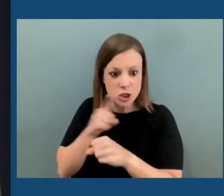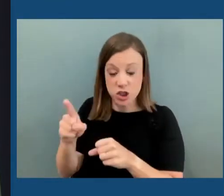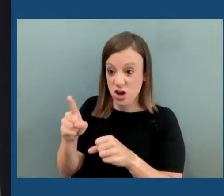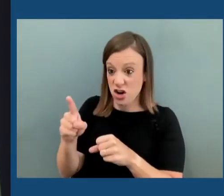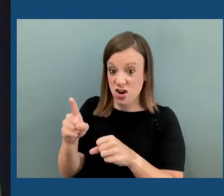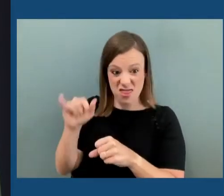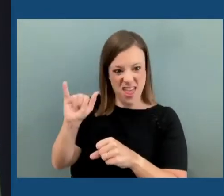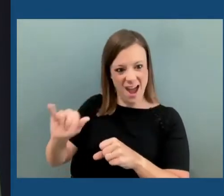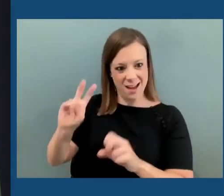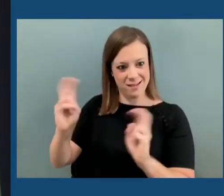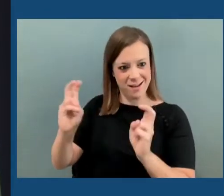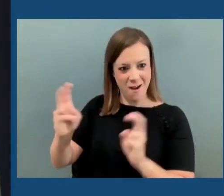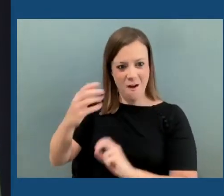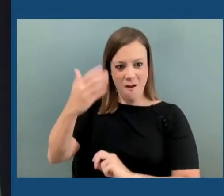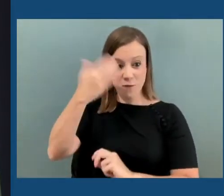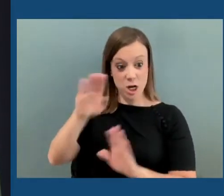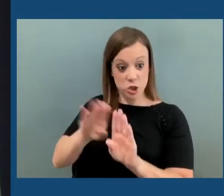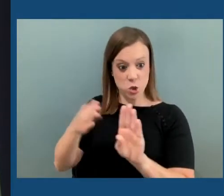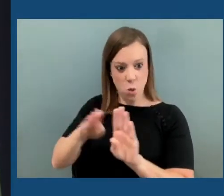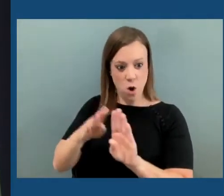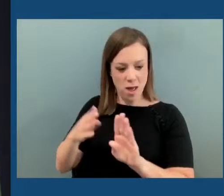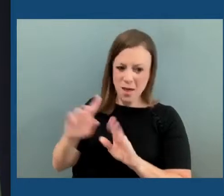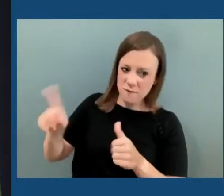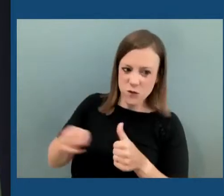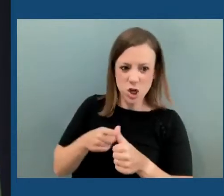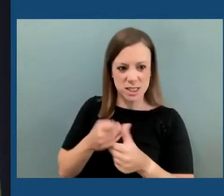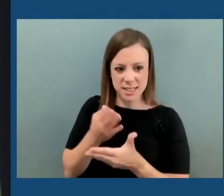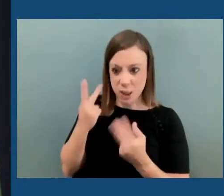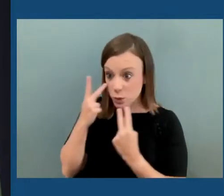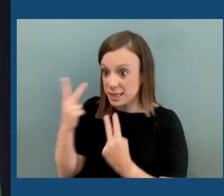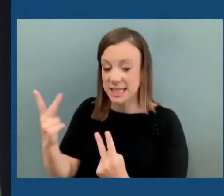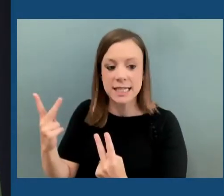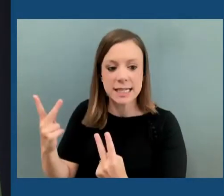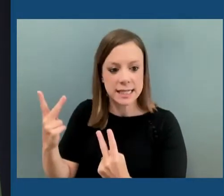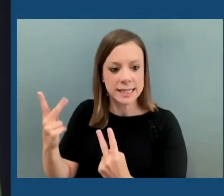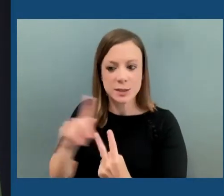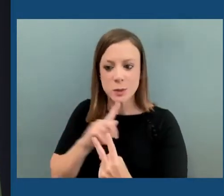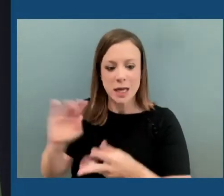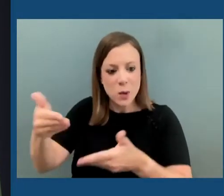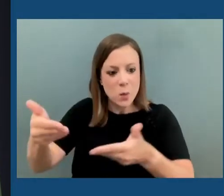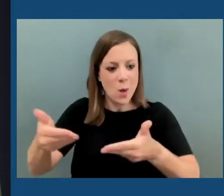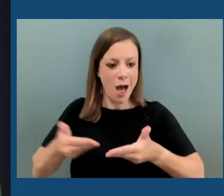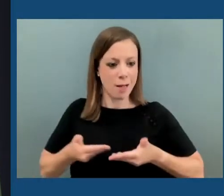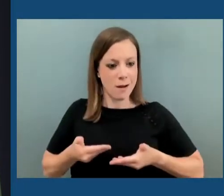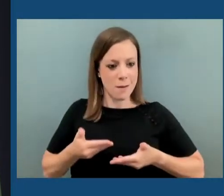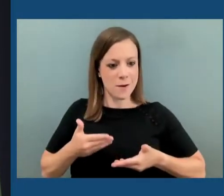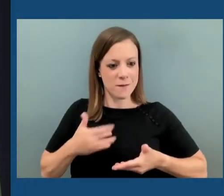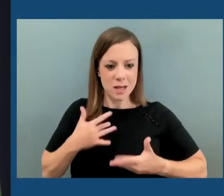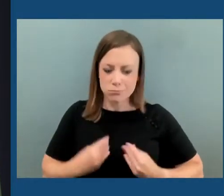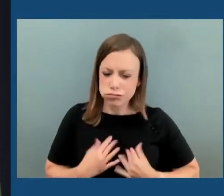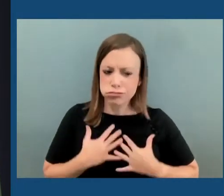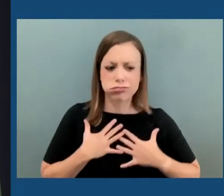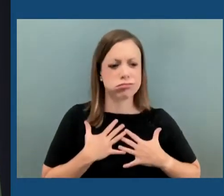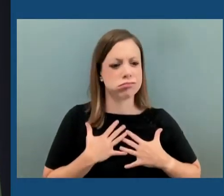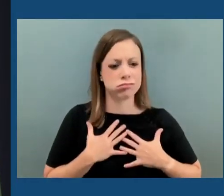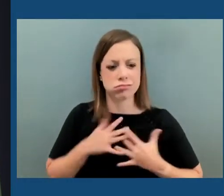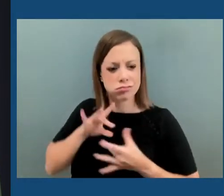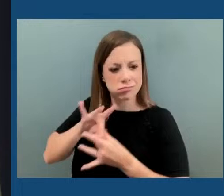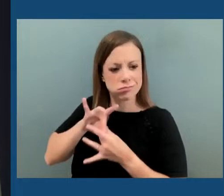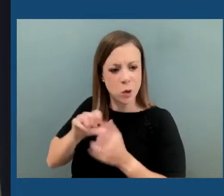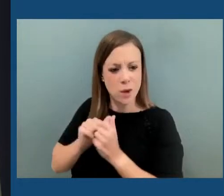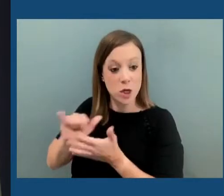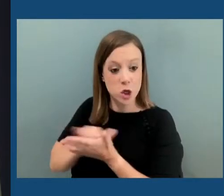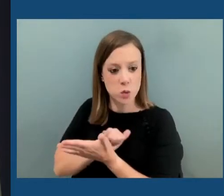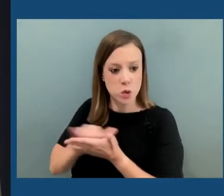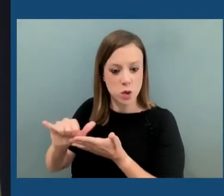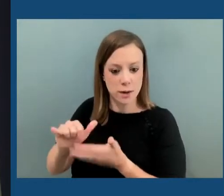York is welcoming and inclusive. And I think it's incredibly important at this moment in time. Here we are, school has